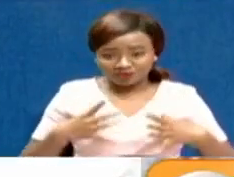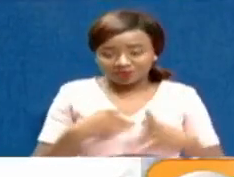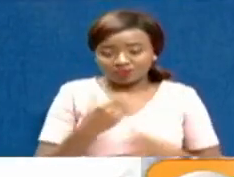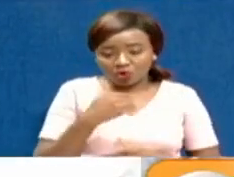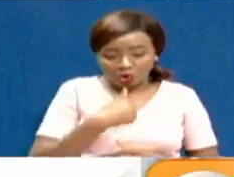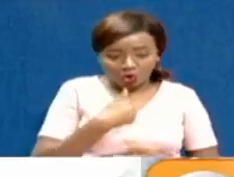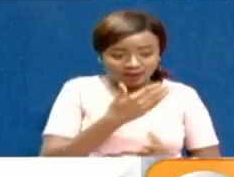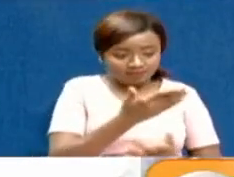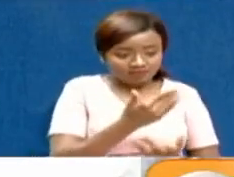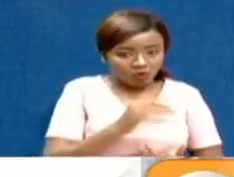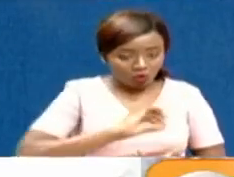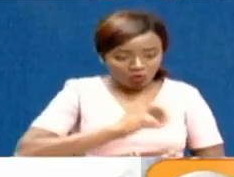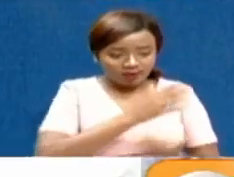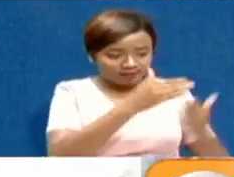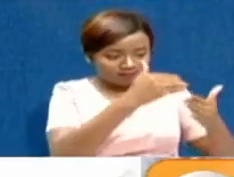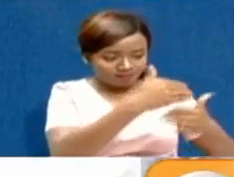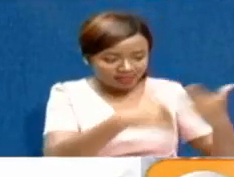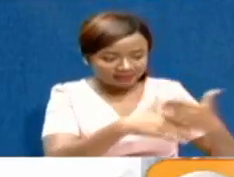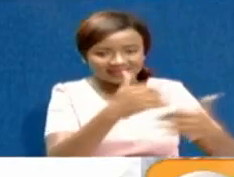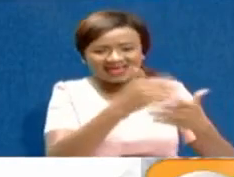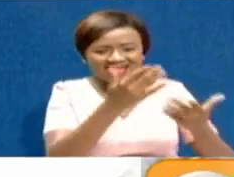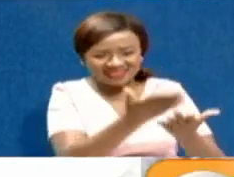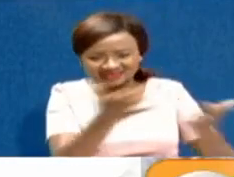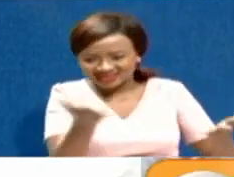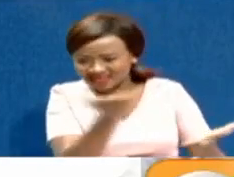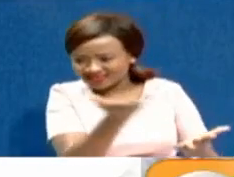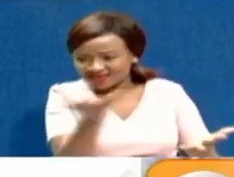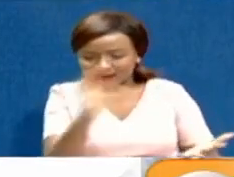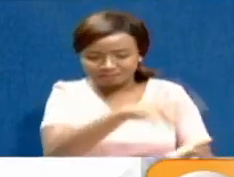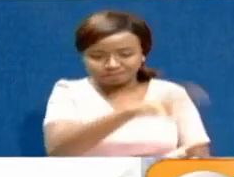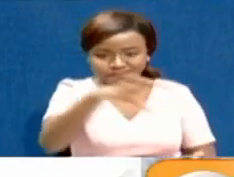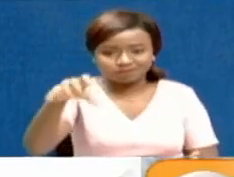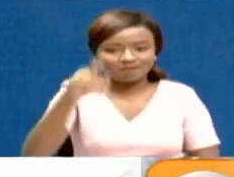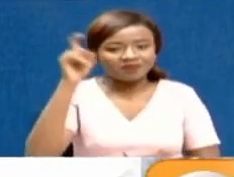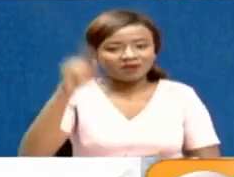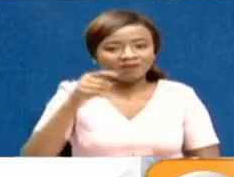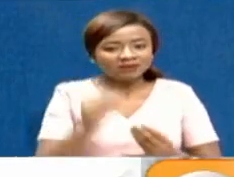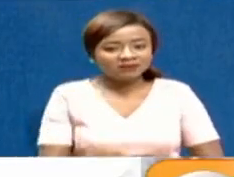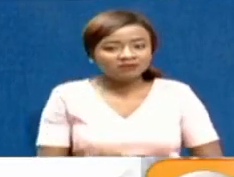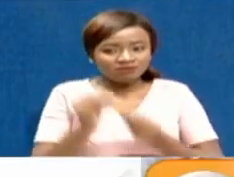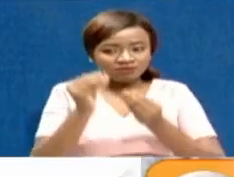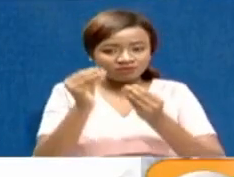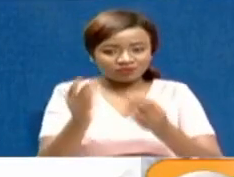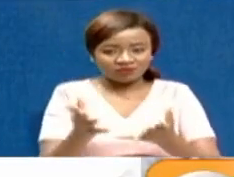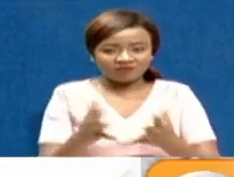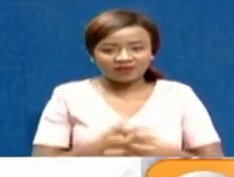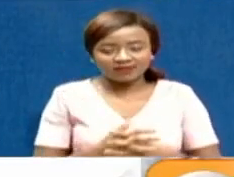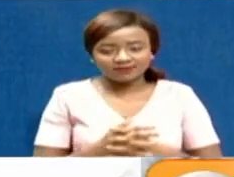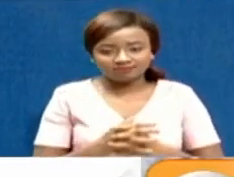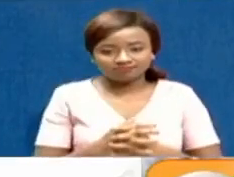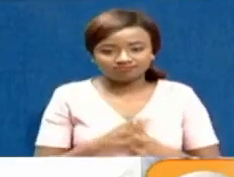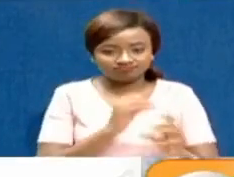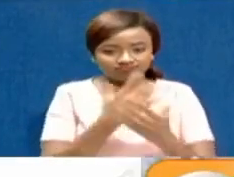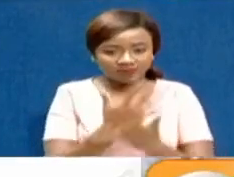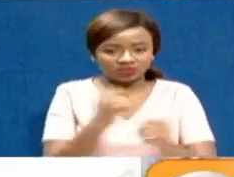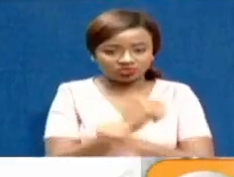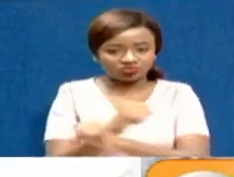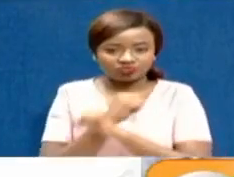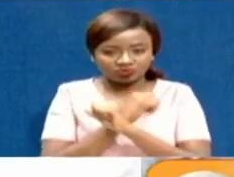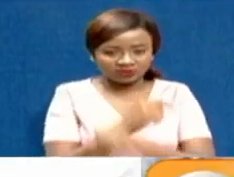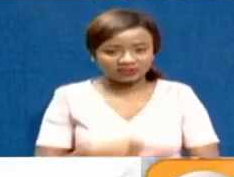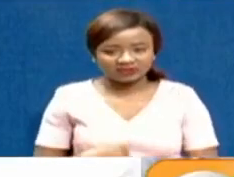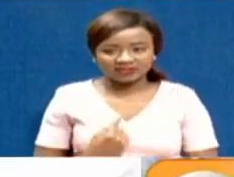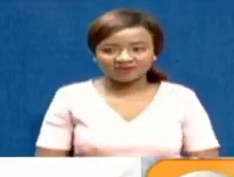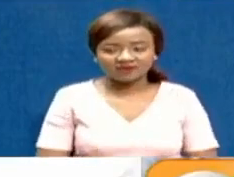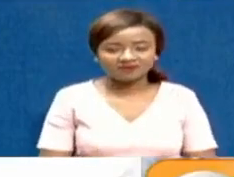are expected to provide colored leak-proof bags or containers for disposal of such masks and protective gear. A